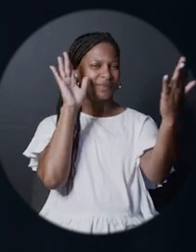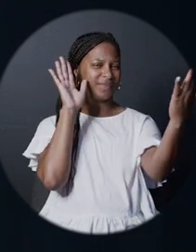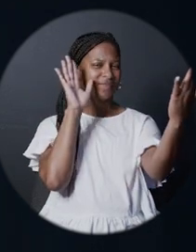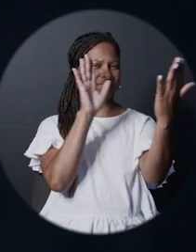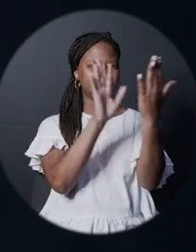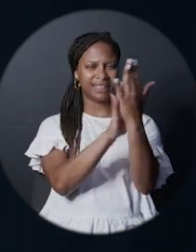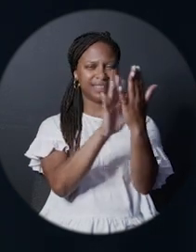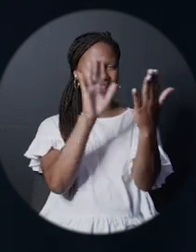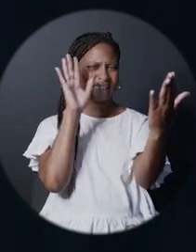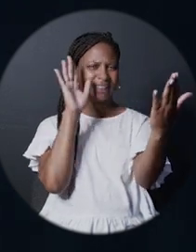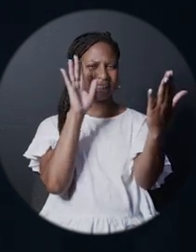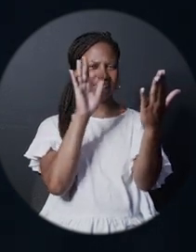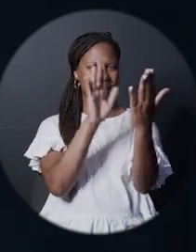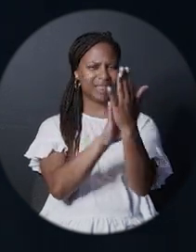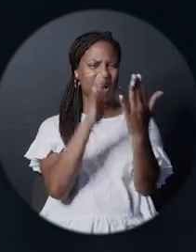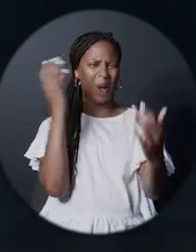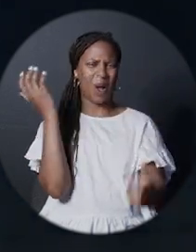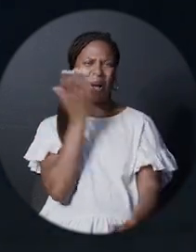to be